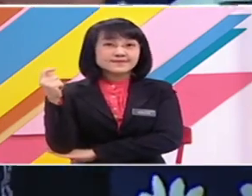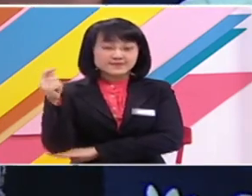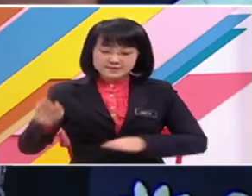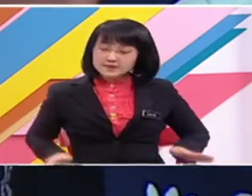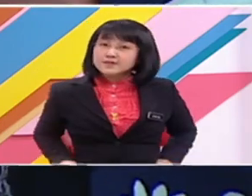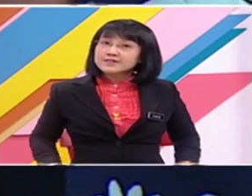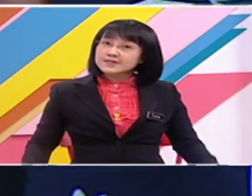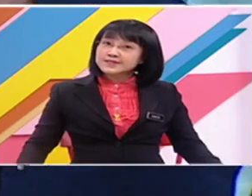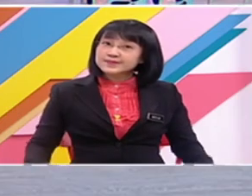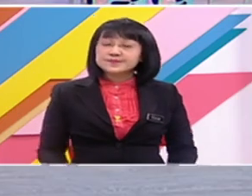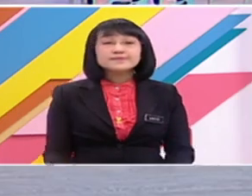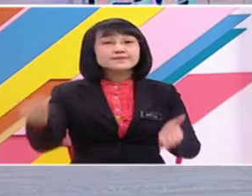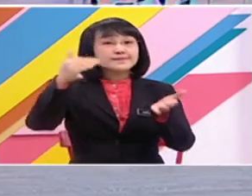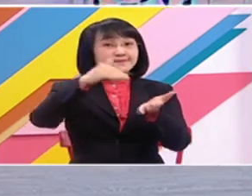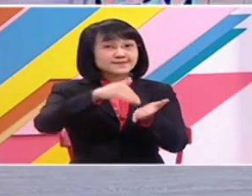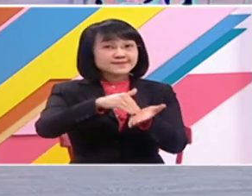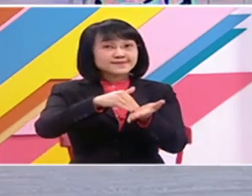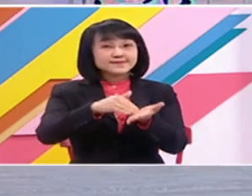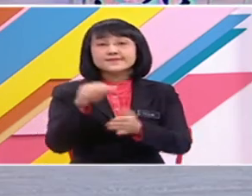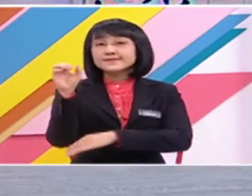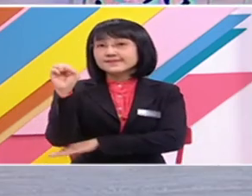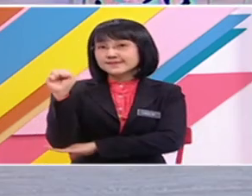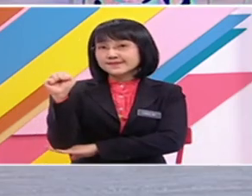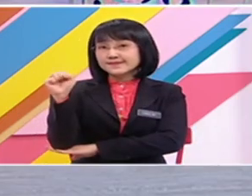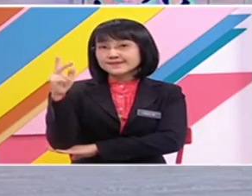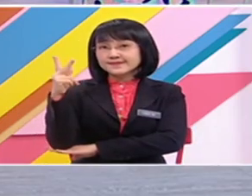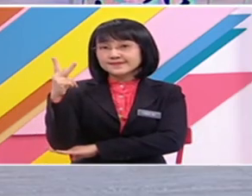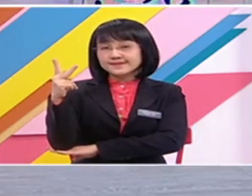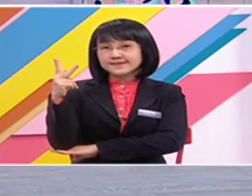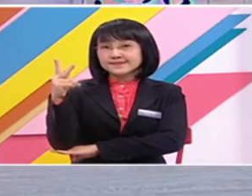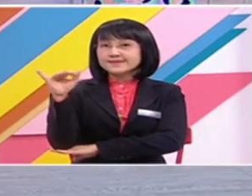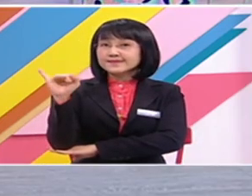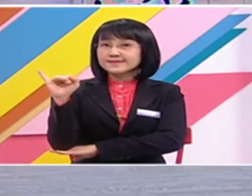skirt. Okay, once again. Okay.